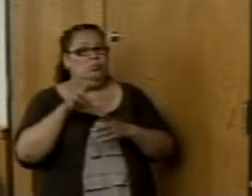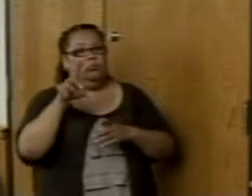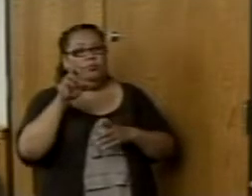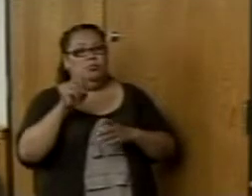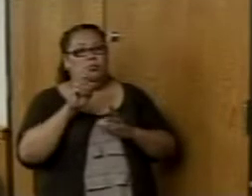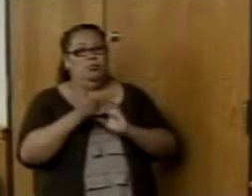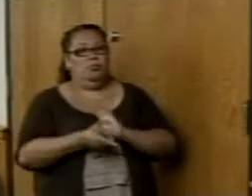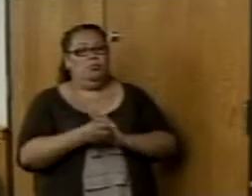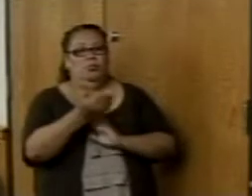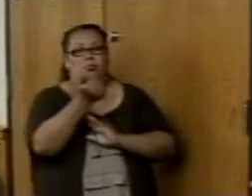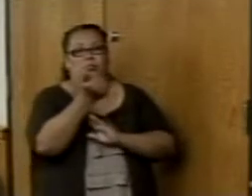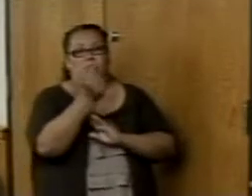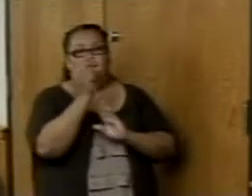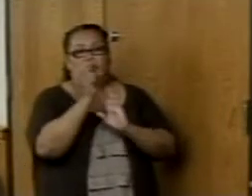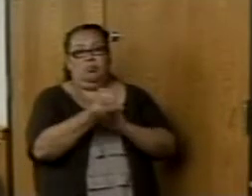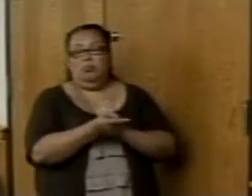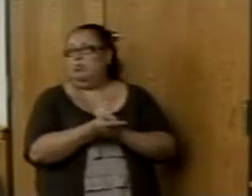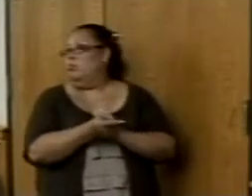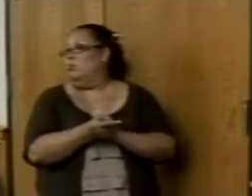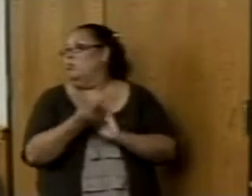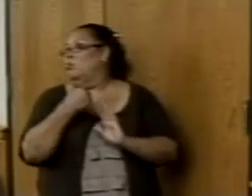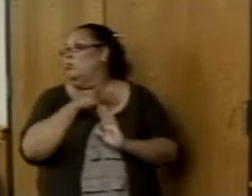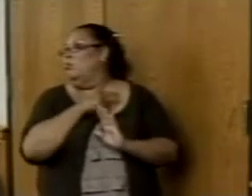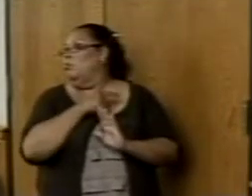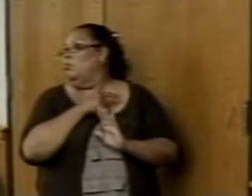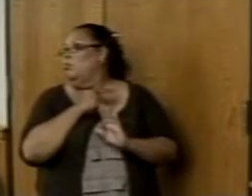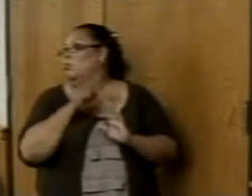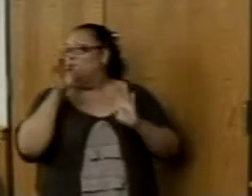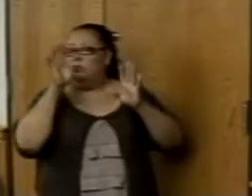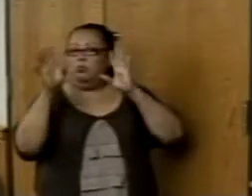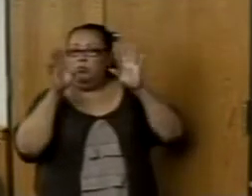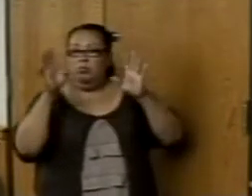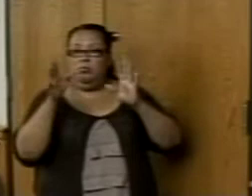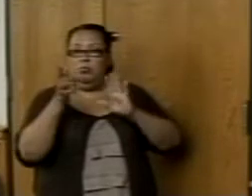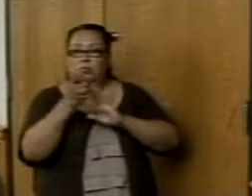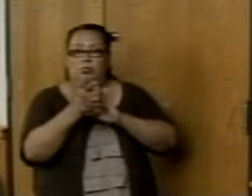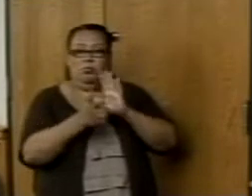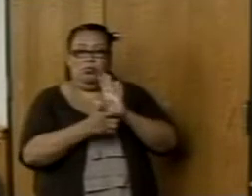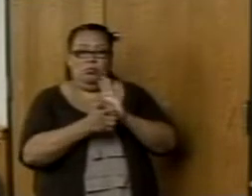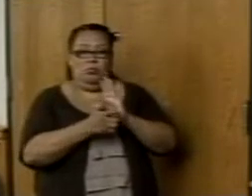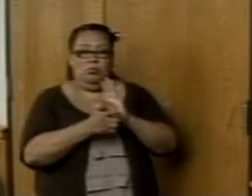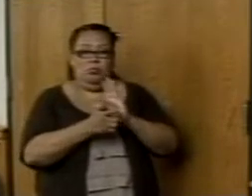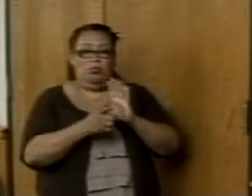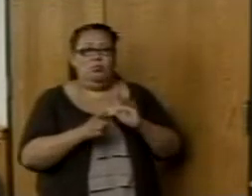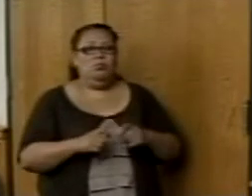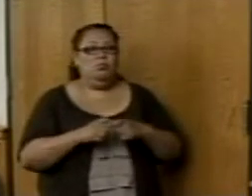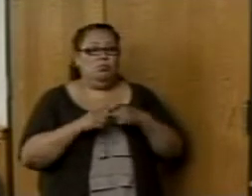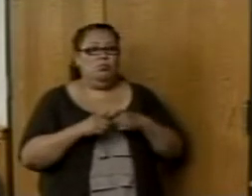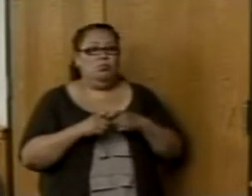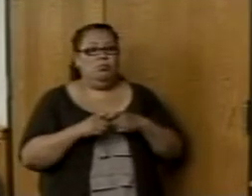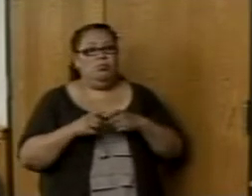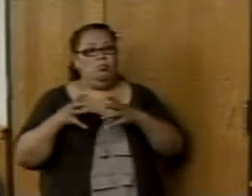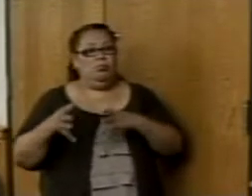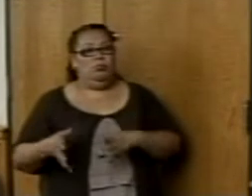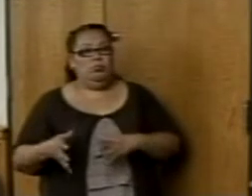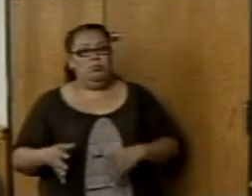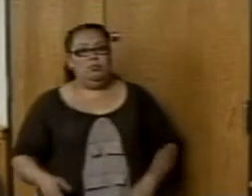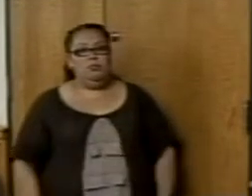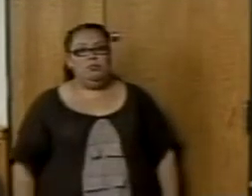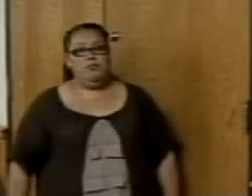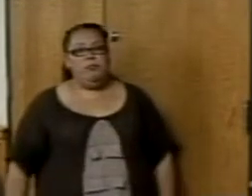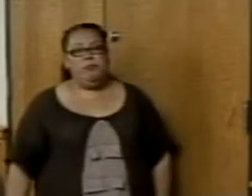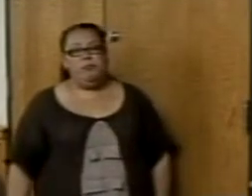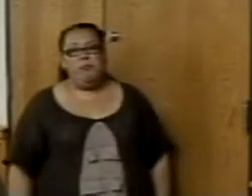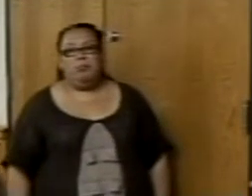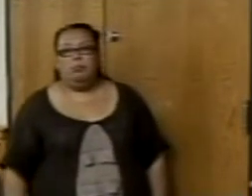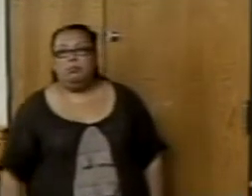delivering kids within 15 minutes, and we believe that that's created a liability issue. With that, I will go and reserve the remainder of my time. Thank